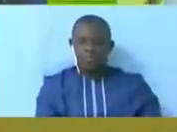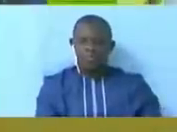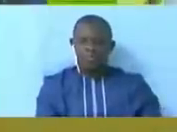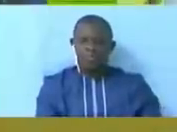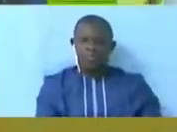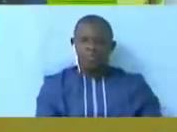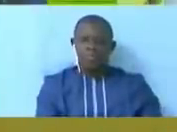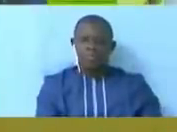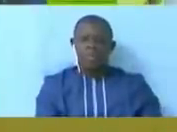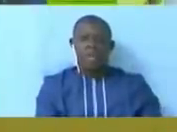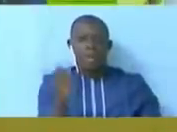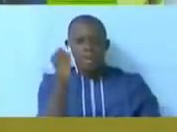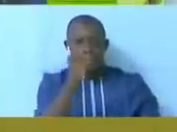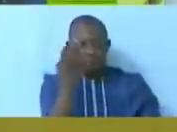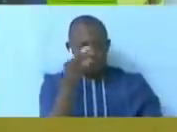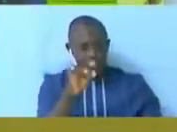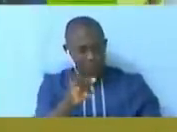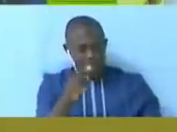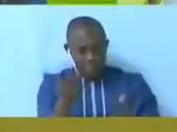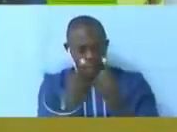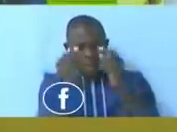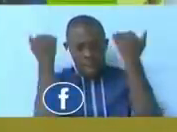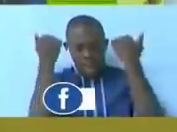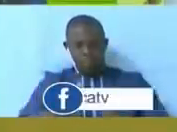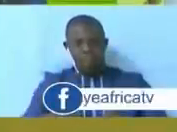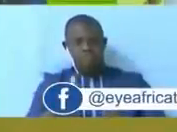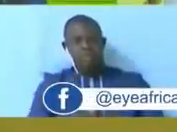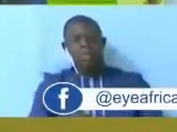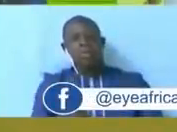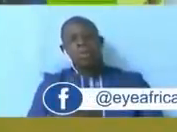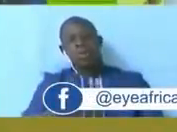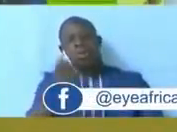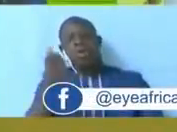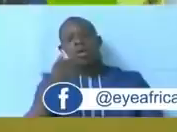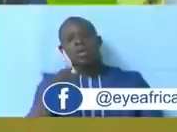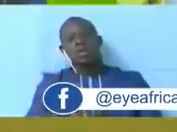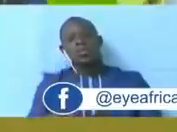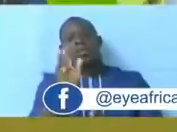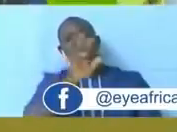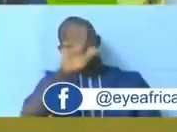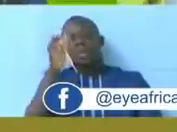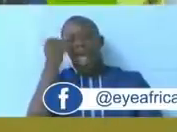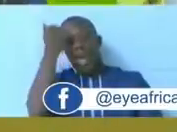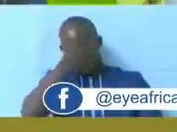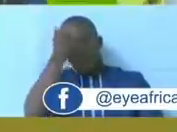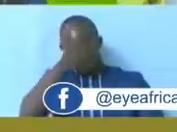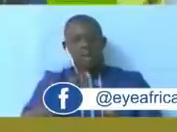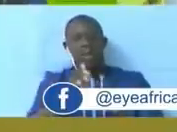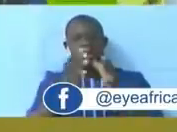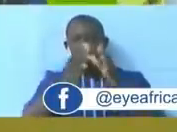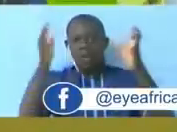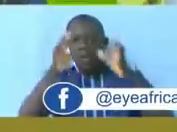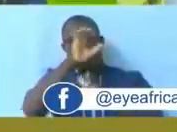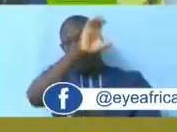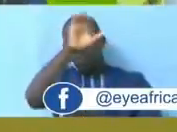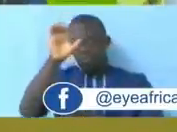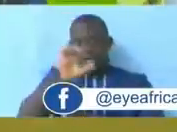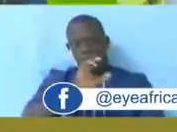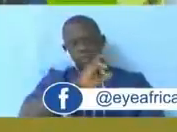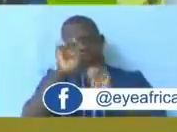Because if it happens, the bigger nations will not, in West Africa, will not allow it.